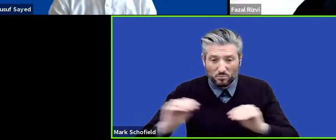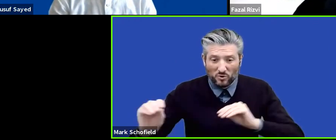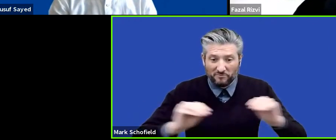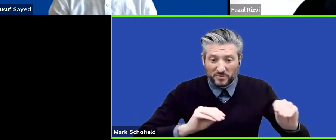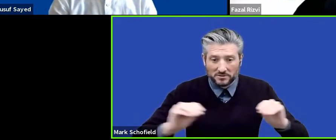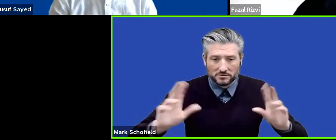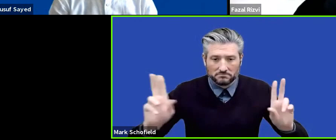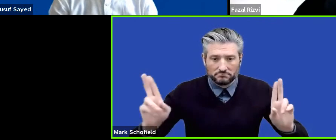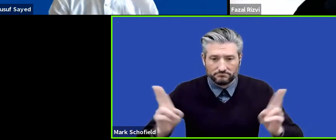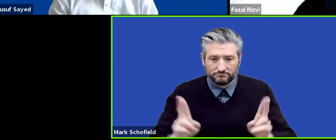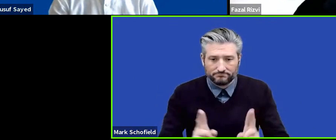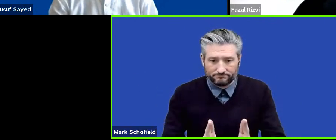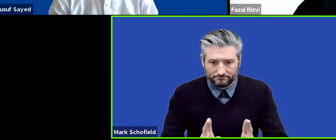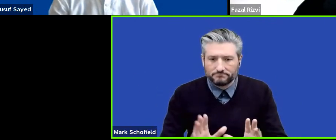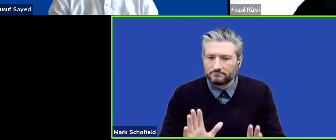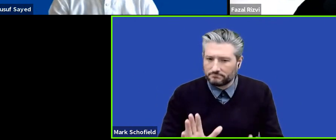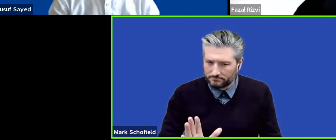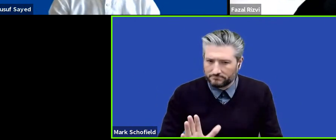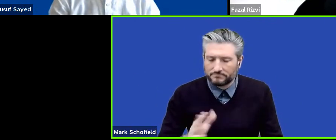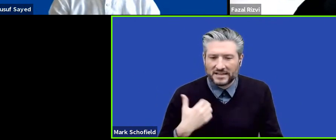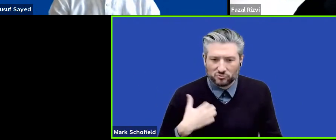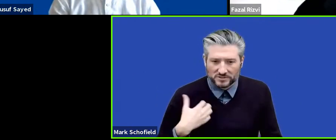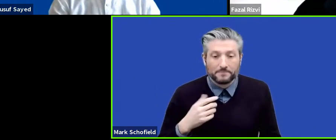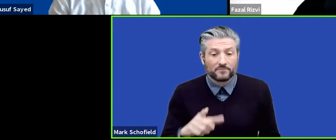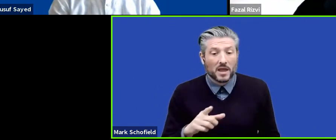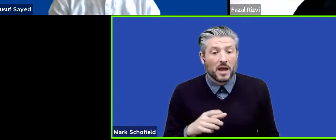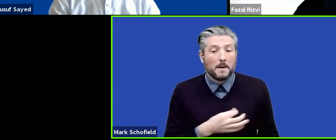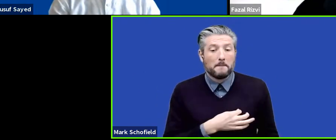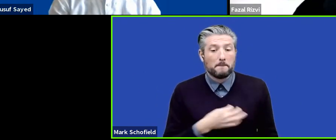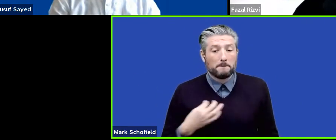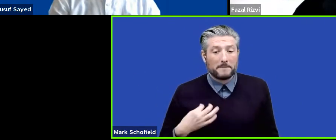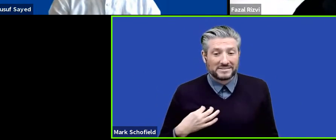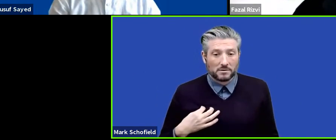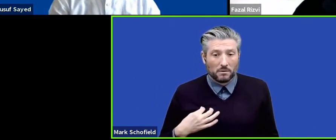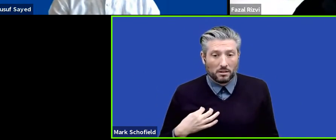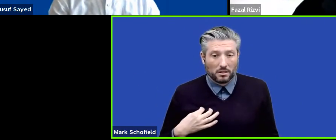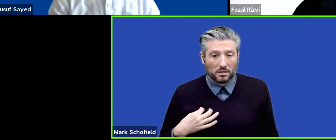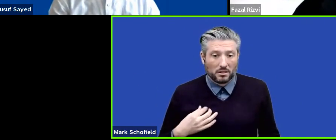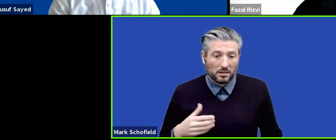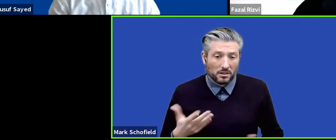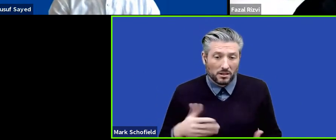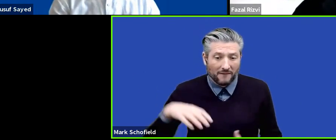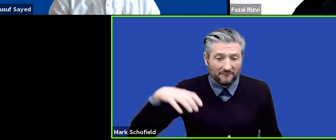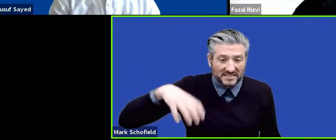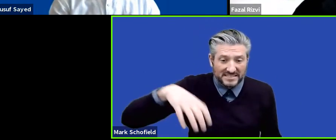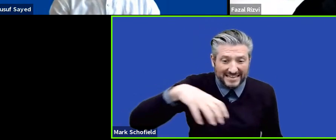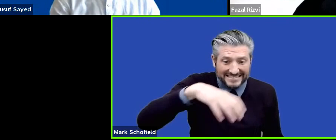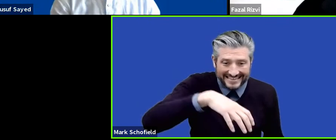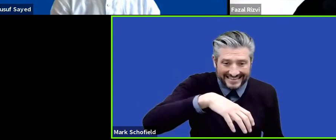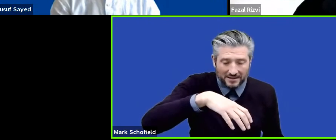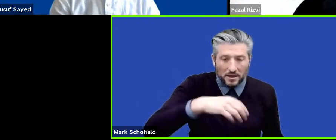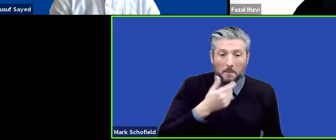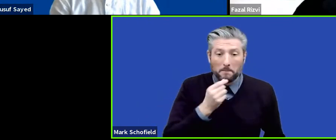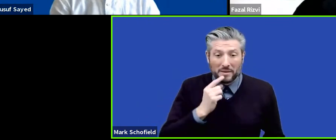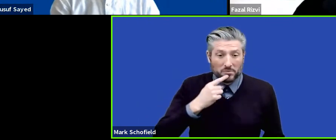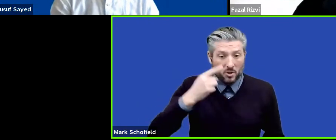Medical facilities were not overcome in the ways that many had feared. And yet, in some other